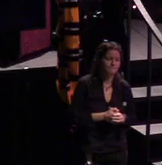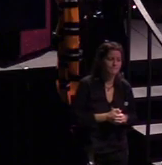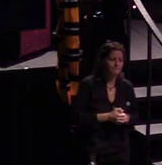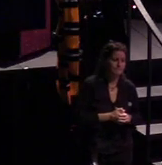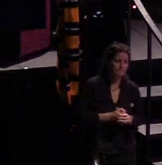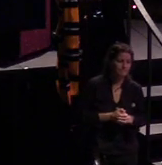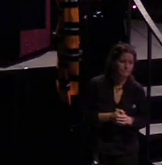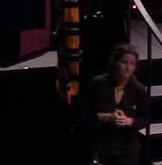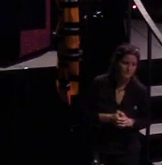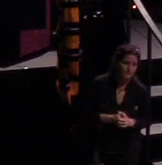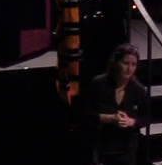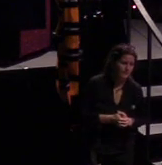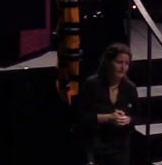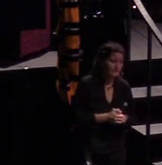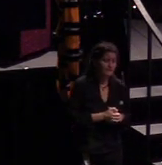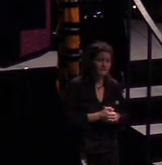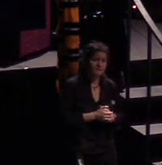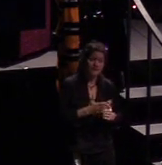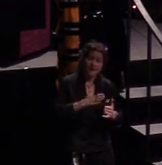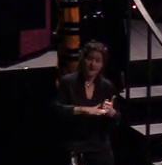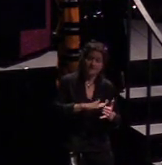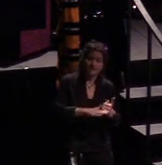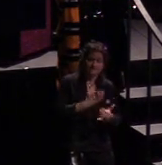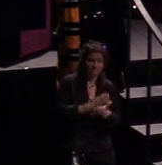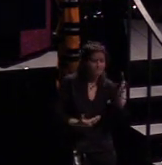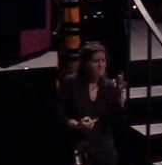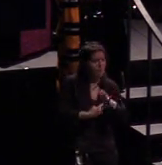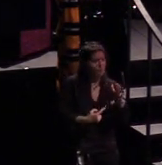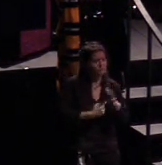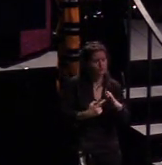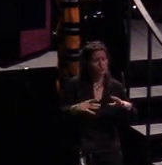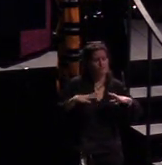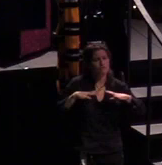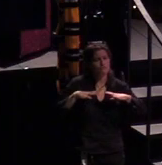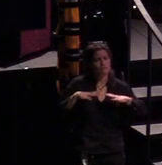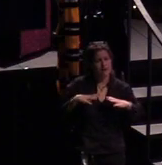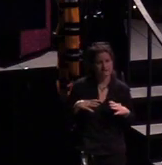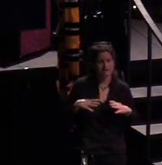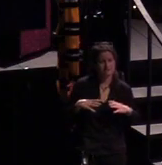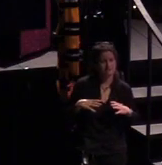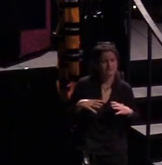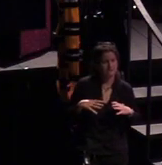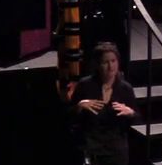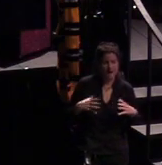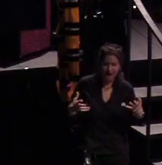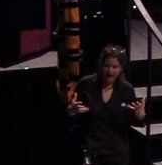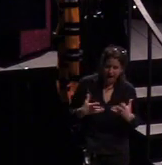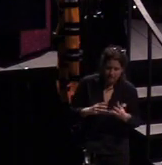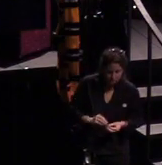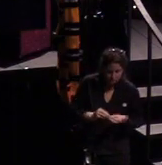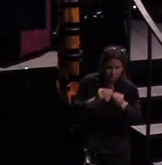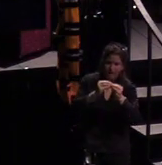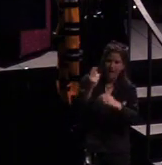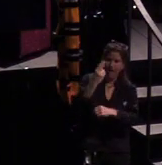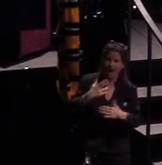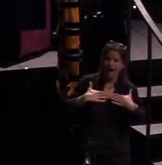biscuit finally biscuit the importance of rest how to make art in healthy